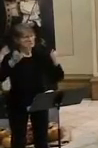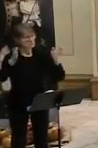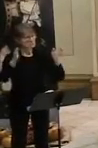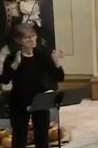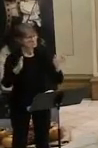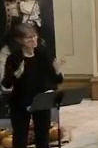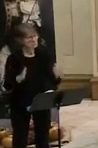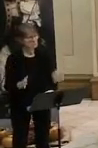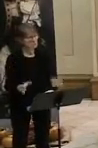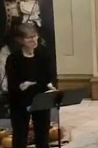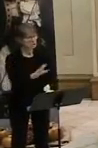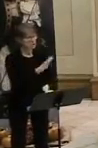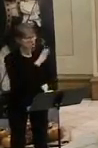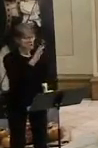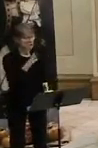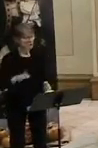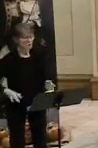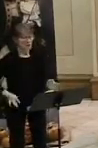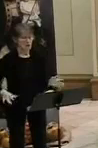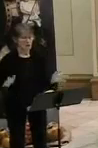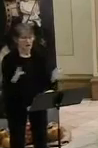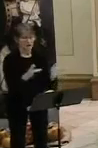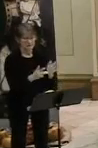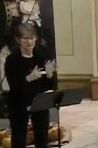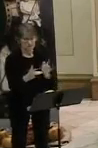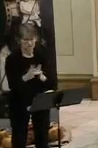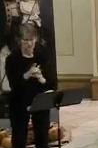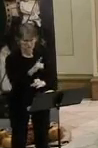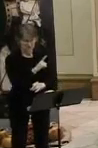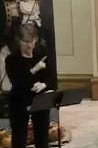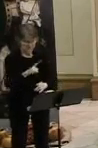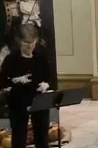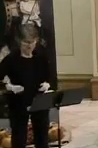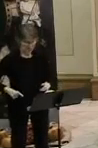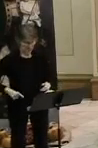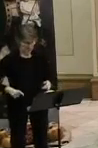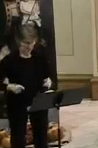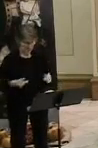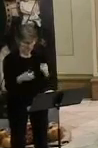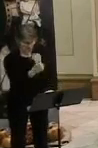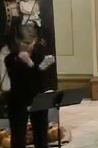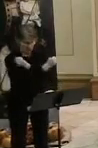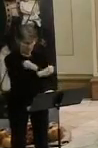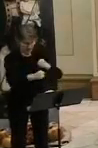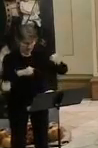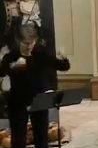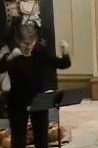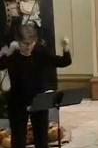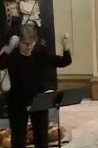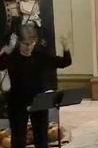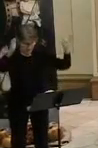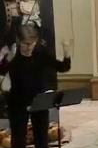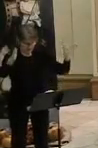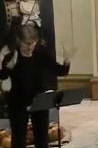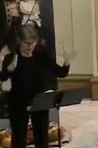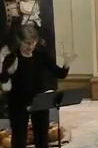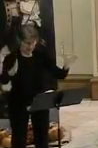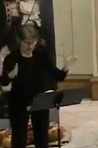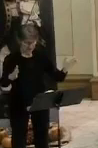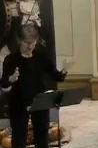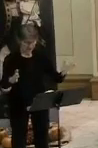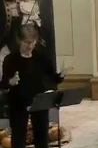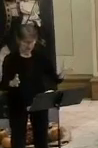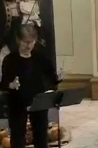Jesus, Ruler, Christ Jesus, Lord and Redeemer.